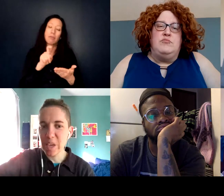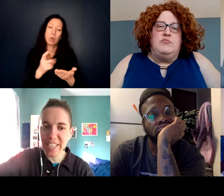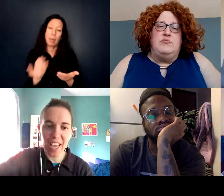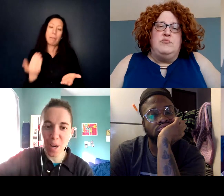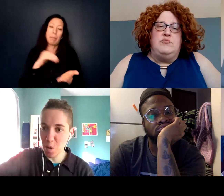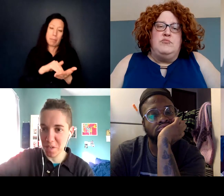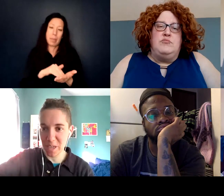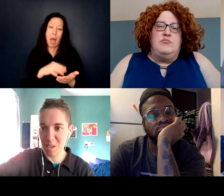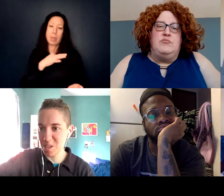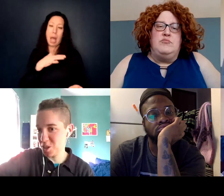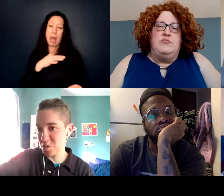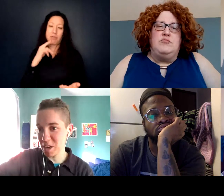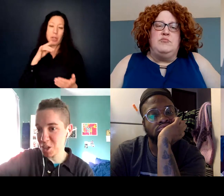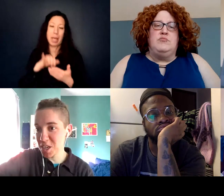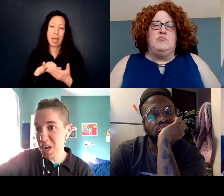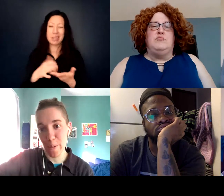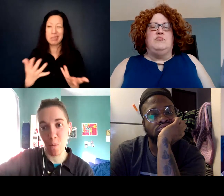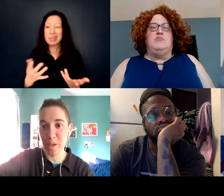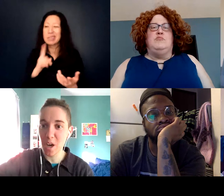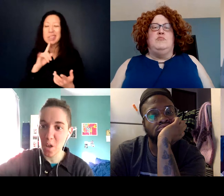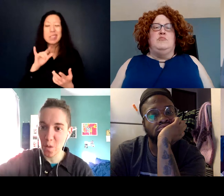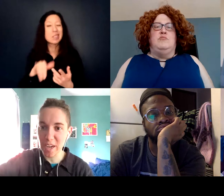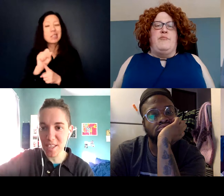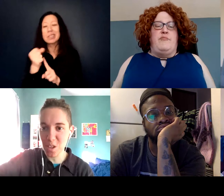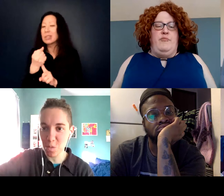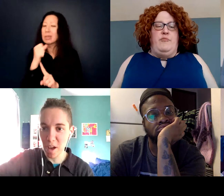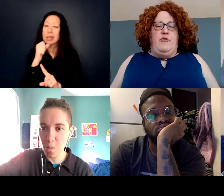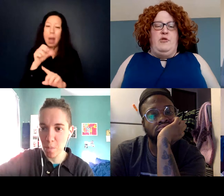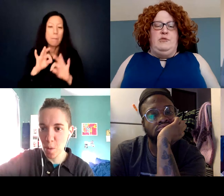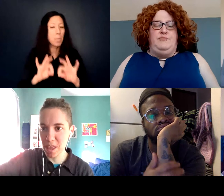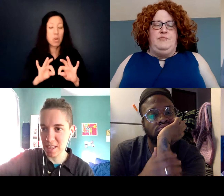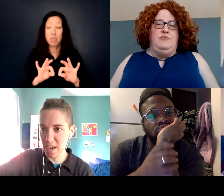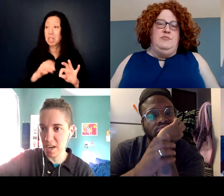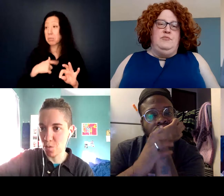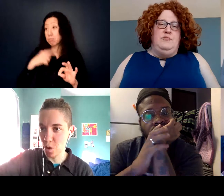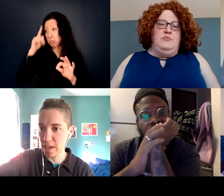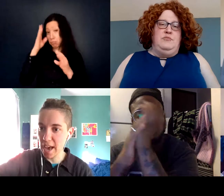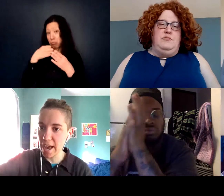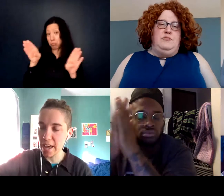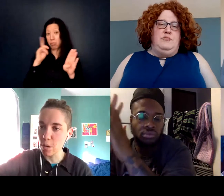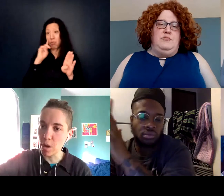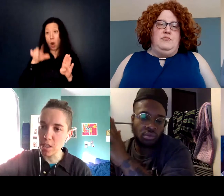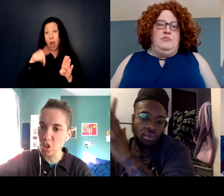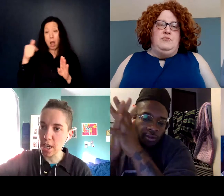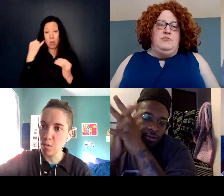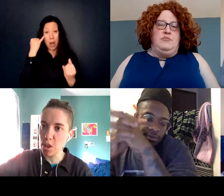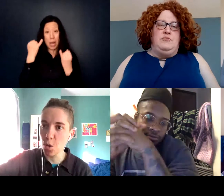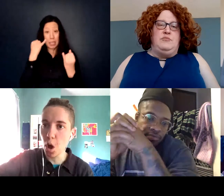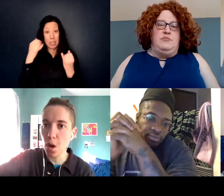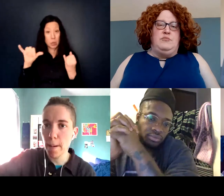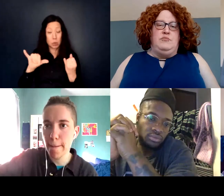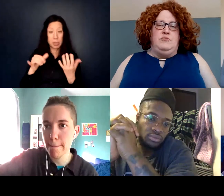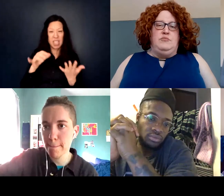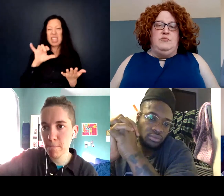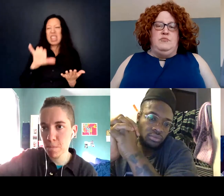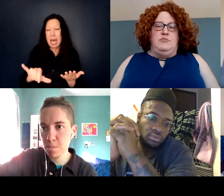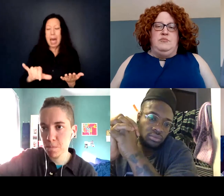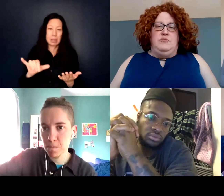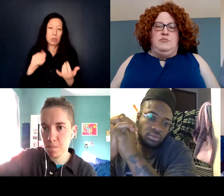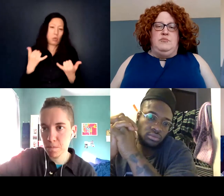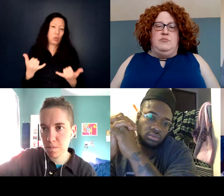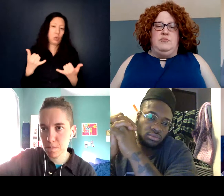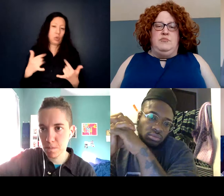Yeah, it is not a perfect situation. I'm open to other ideas as well, but that's kind of where that's at, and I wanted to check in with you all.